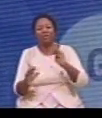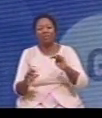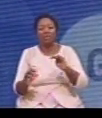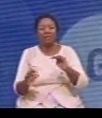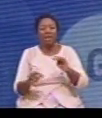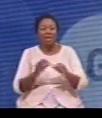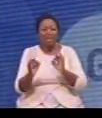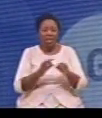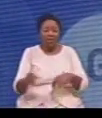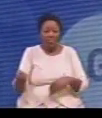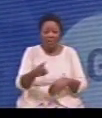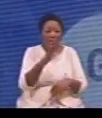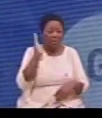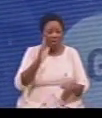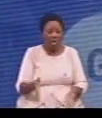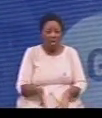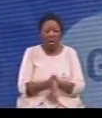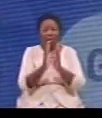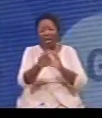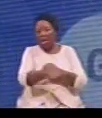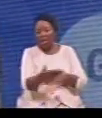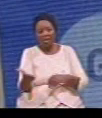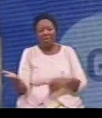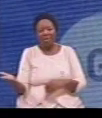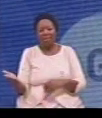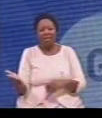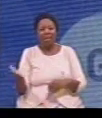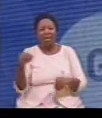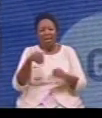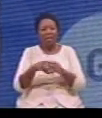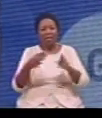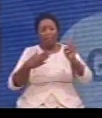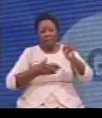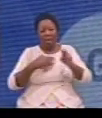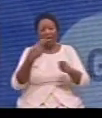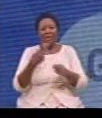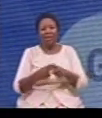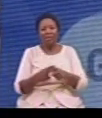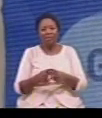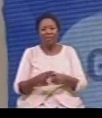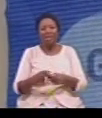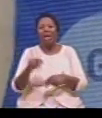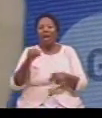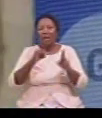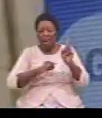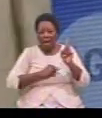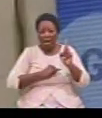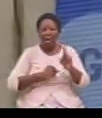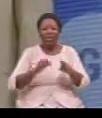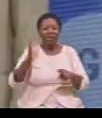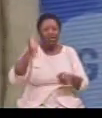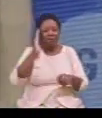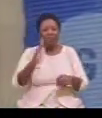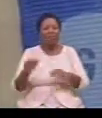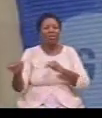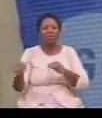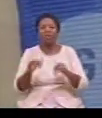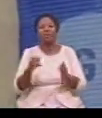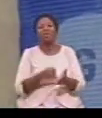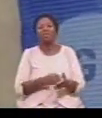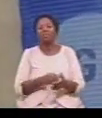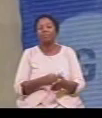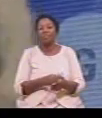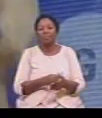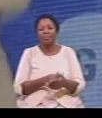If ye shall ask anything in my name, I will do